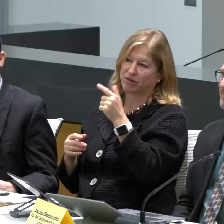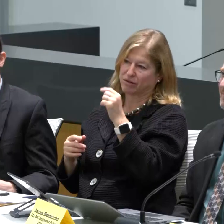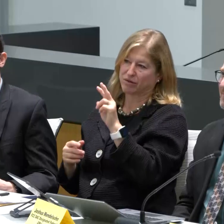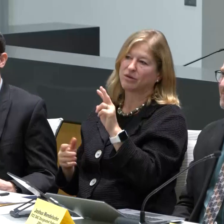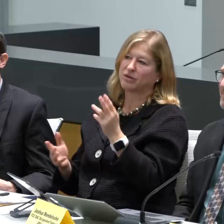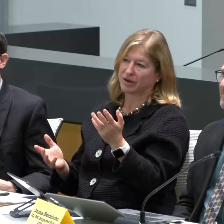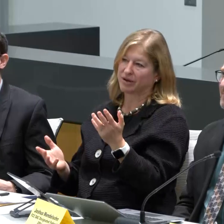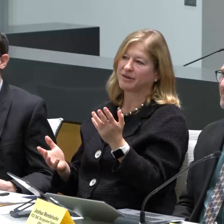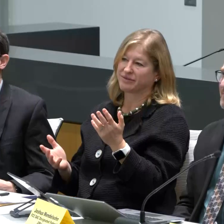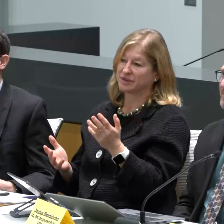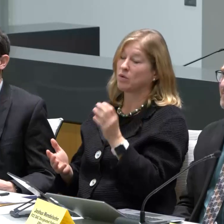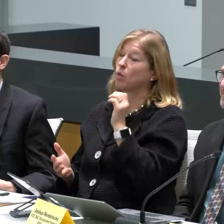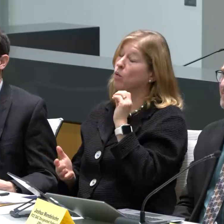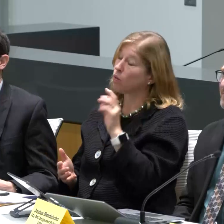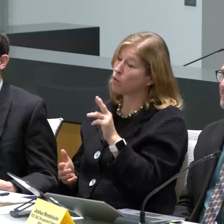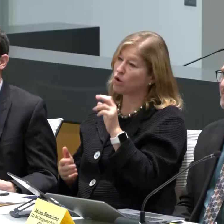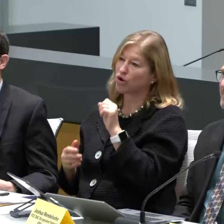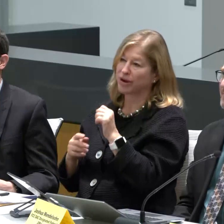It's